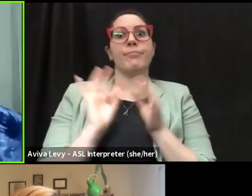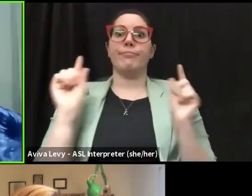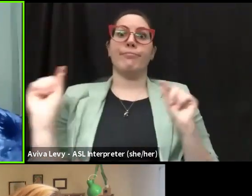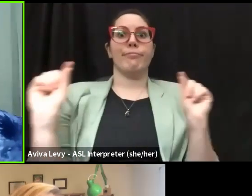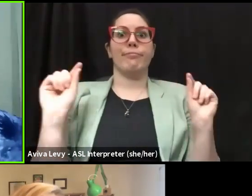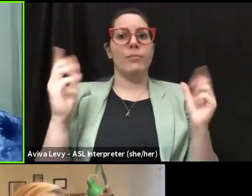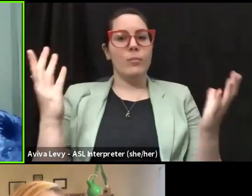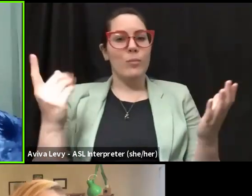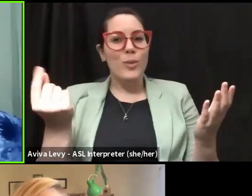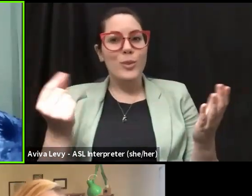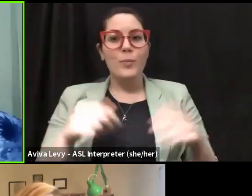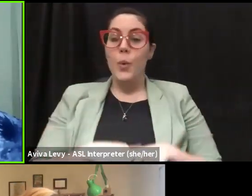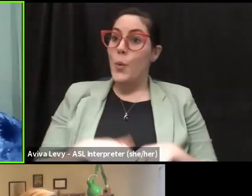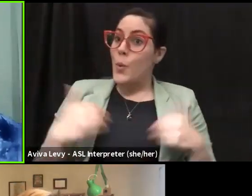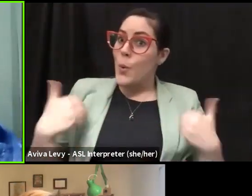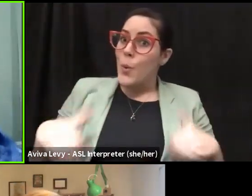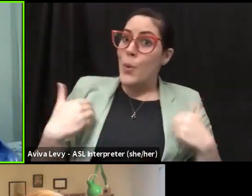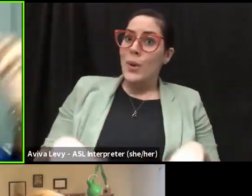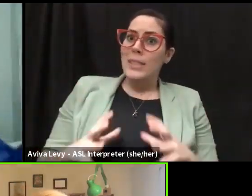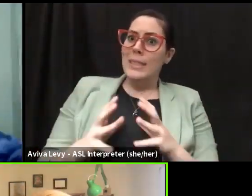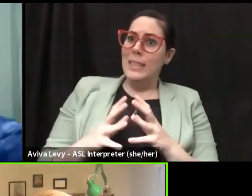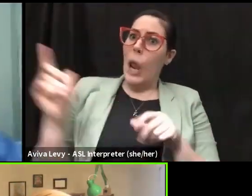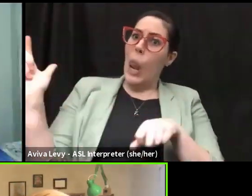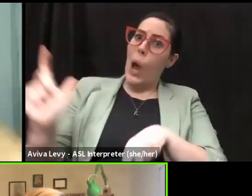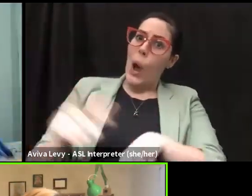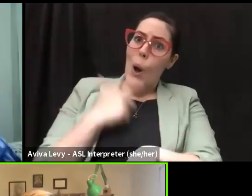That is a lot of questions. I know.